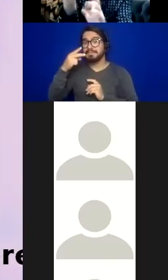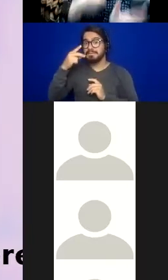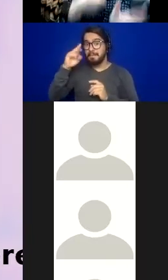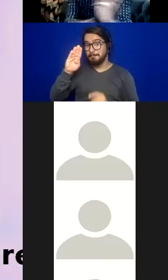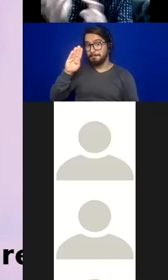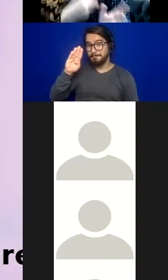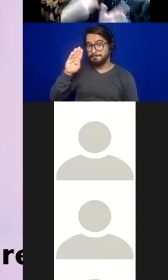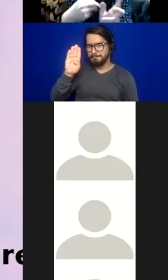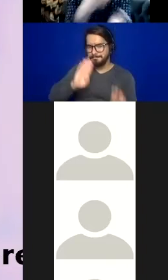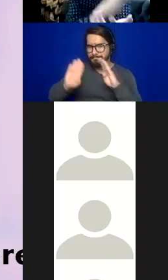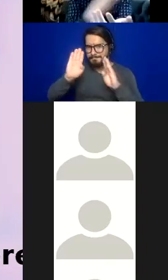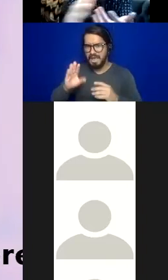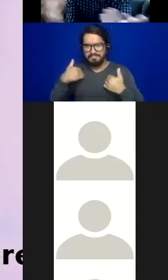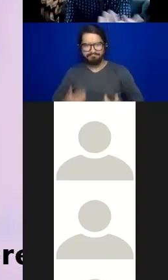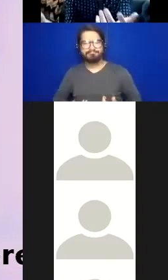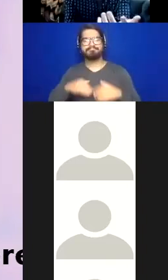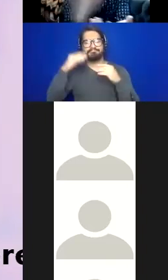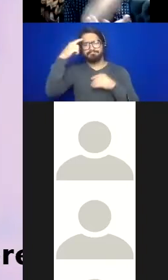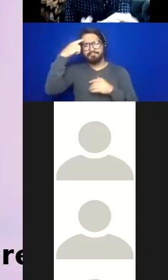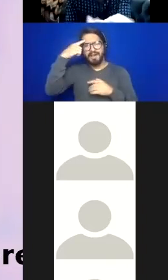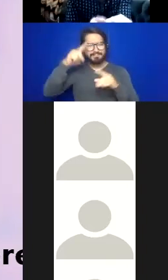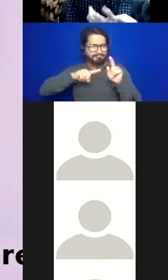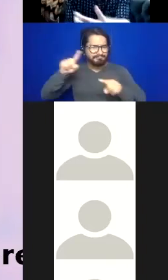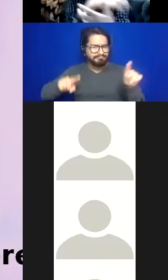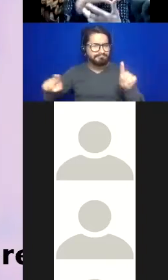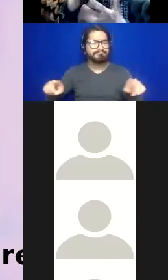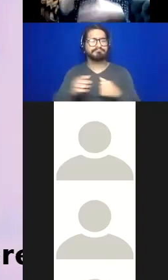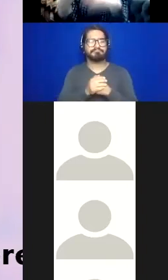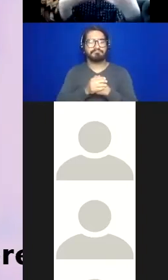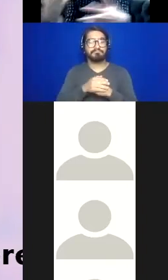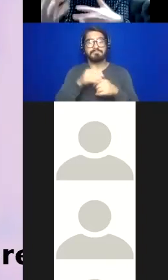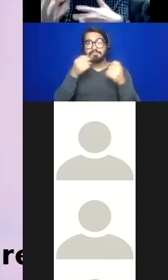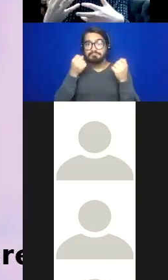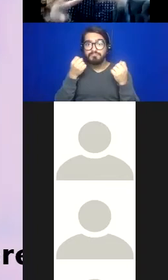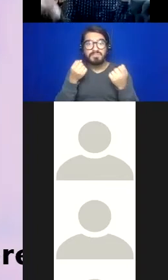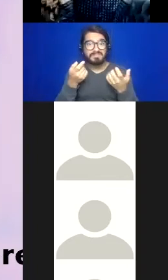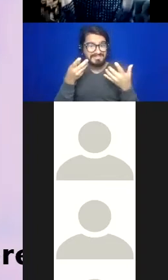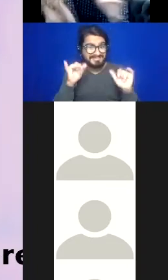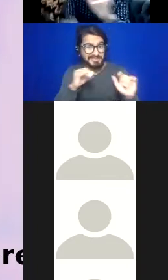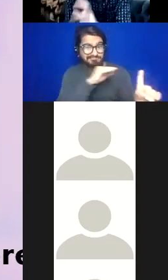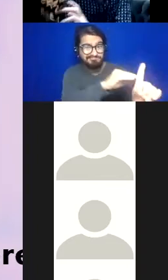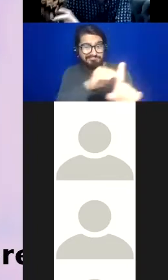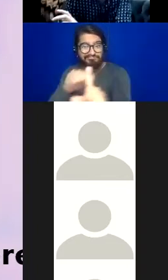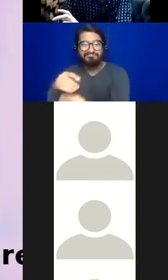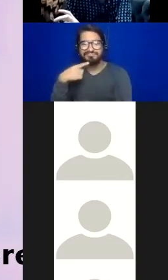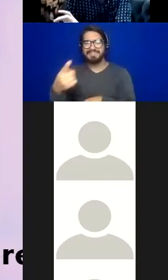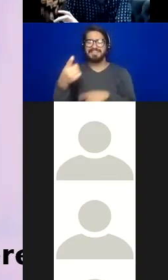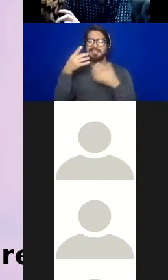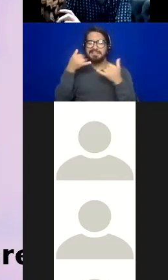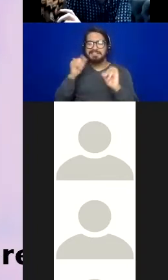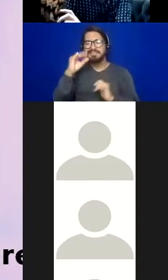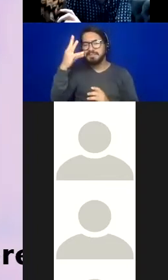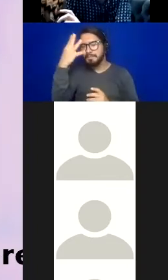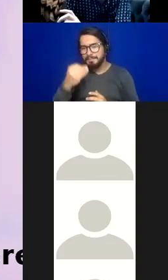And just as kind of this framework that I think is echoed in a lot of these speakers, that there is beauty and strength in kind of brains that are wired